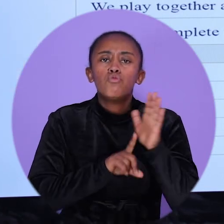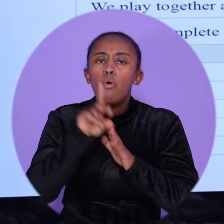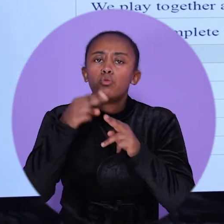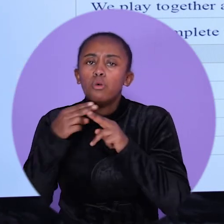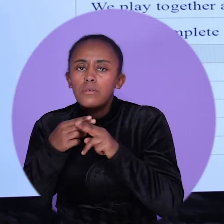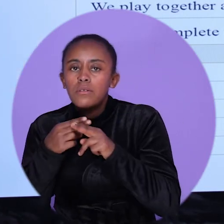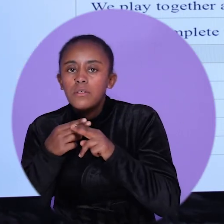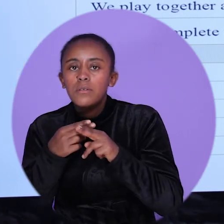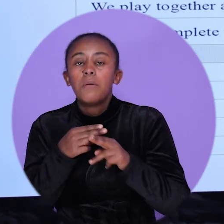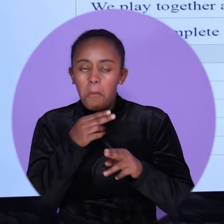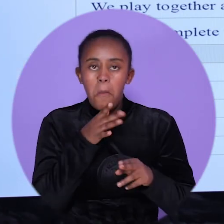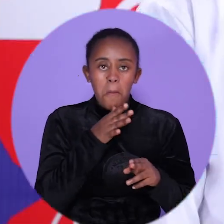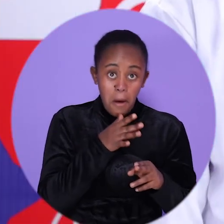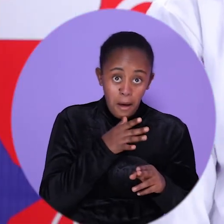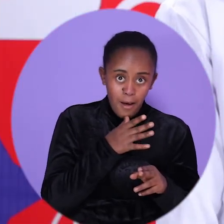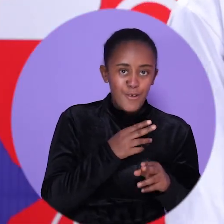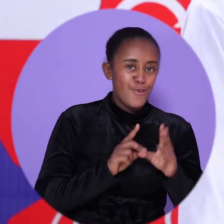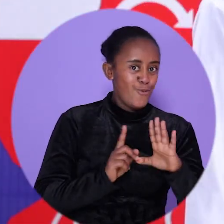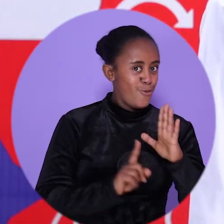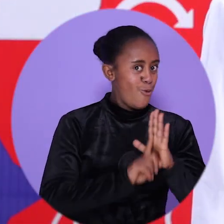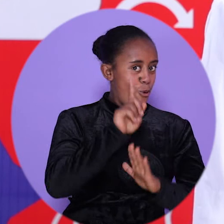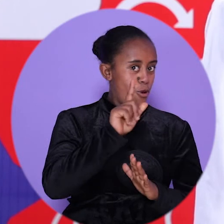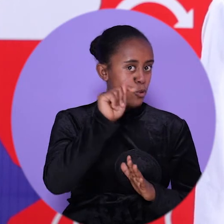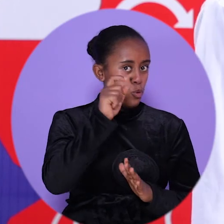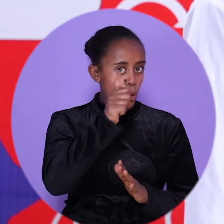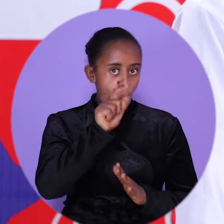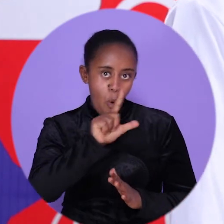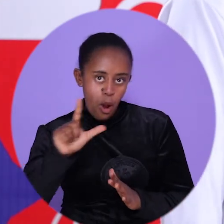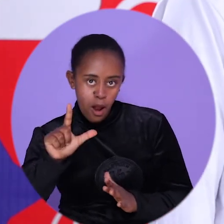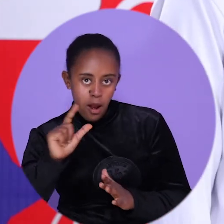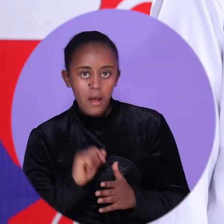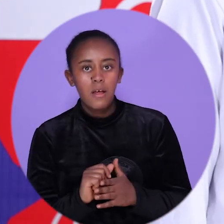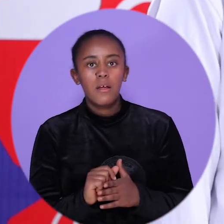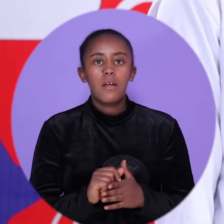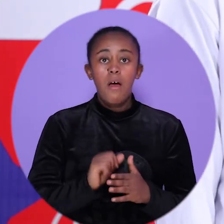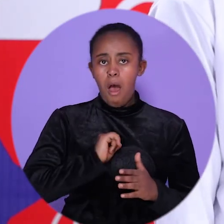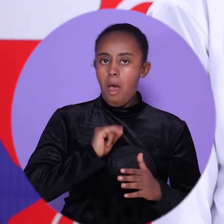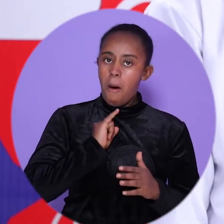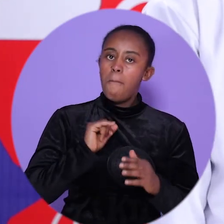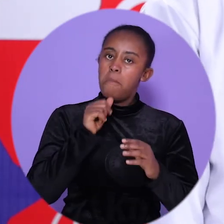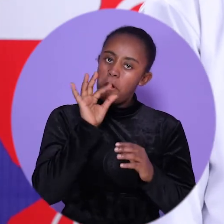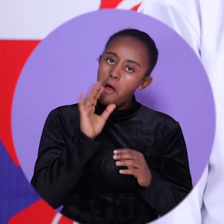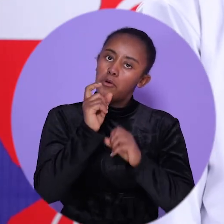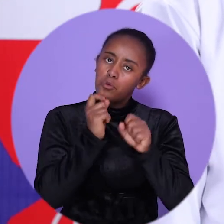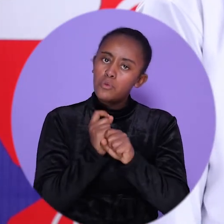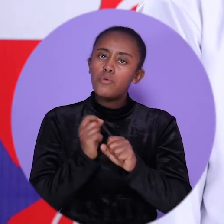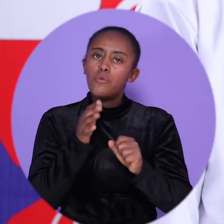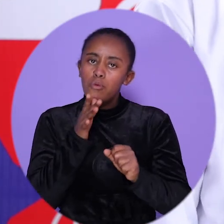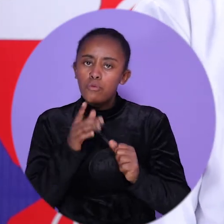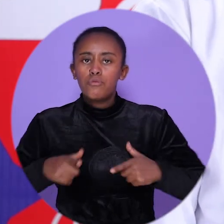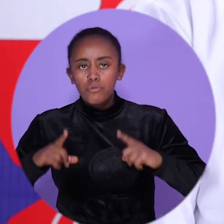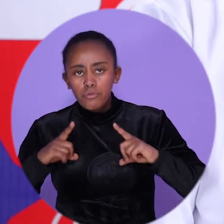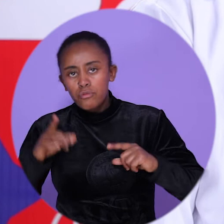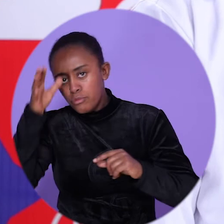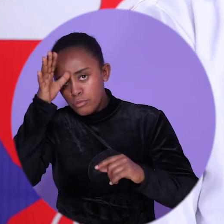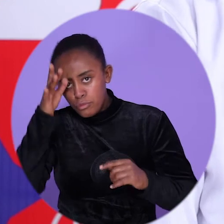that not? Mother is tall. Because when you see the reading task, I am 9 years old. I live with my mother,